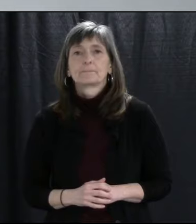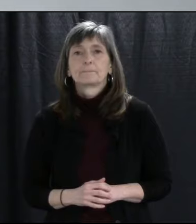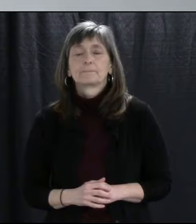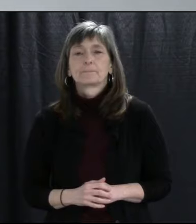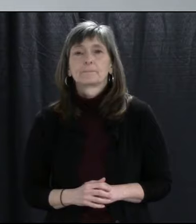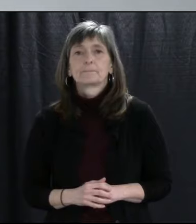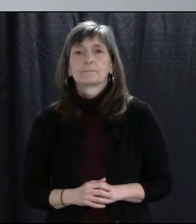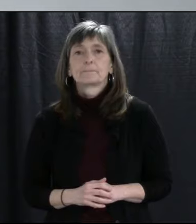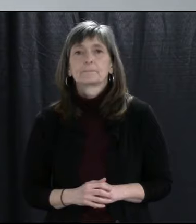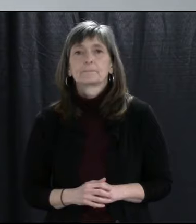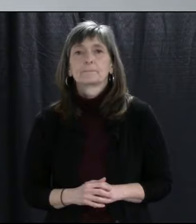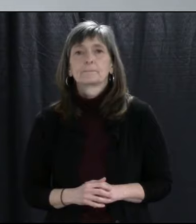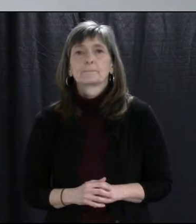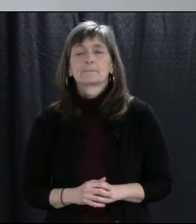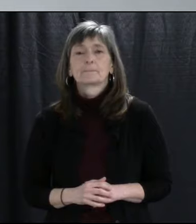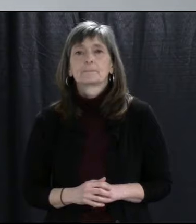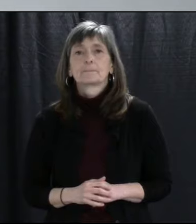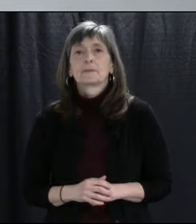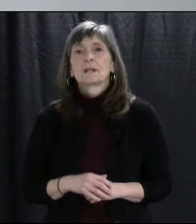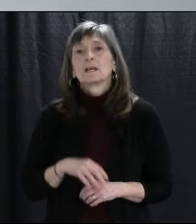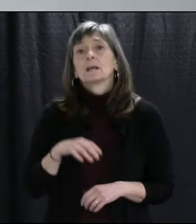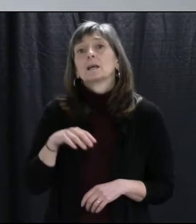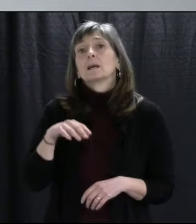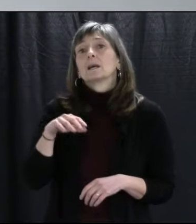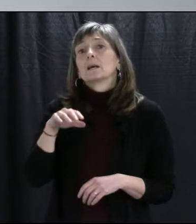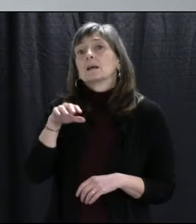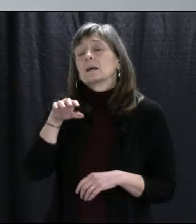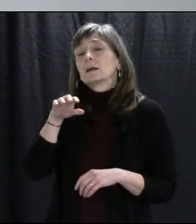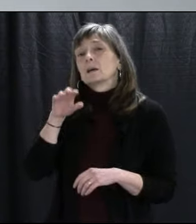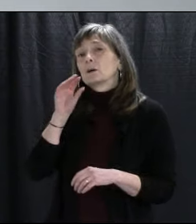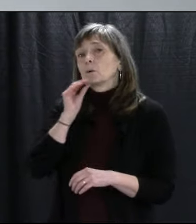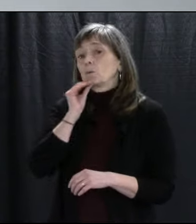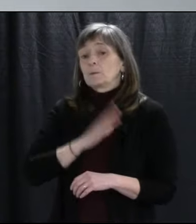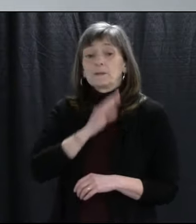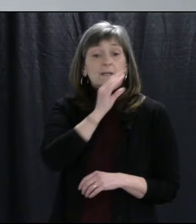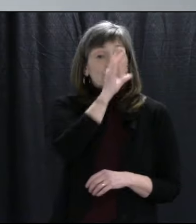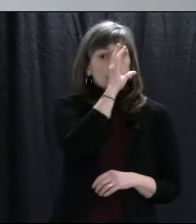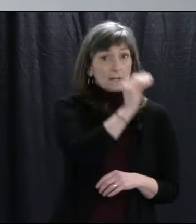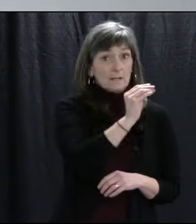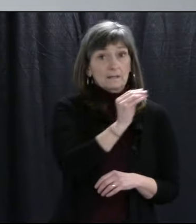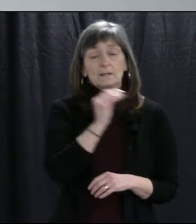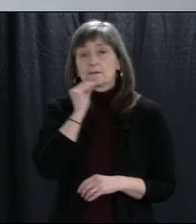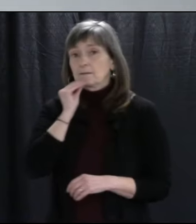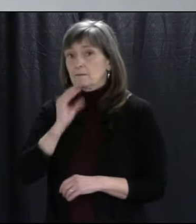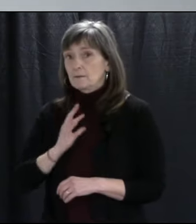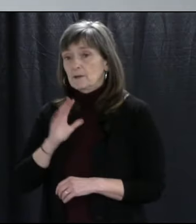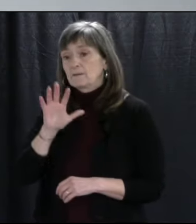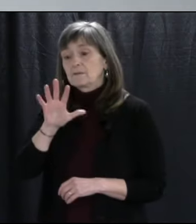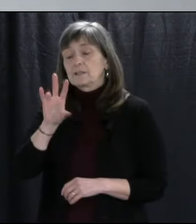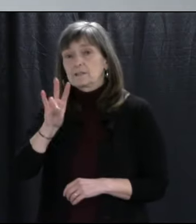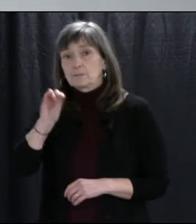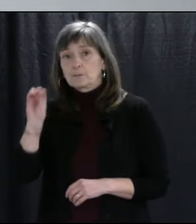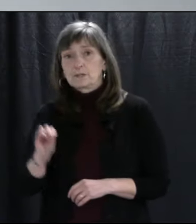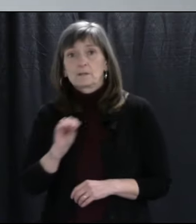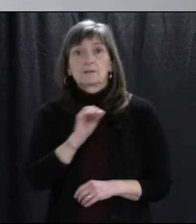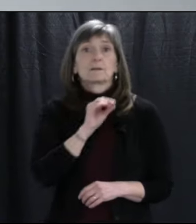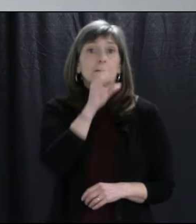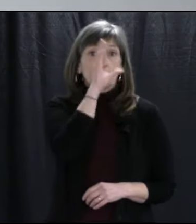We have a breakdown of 57% of our cases are female and 43% are